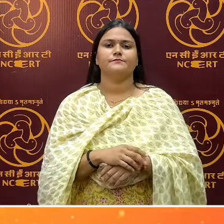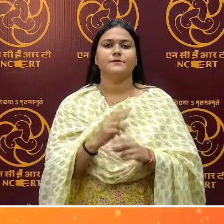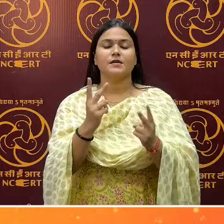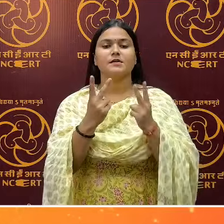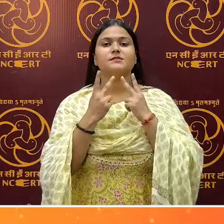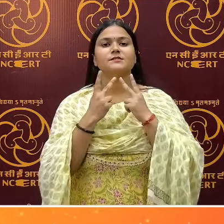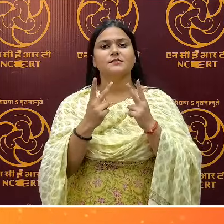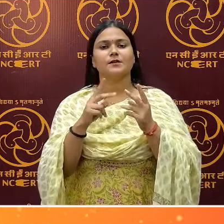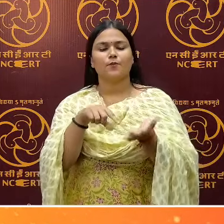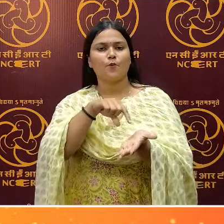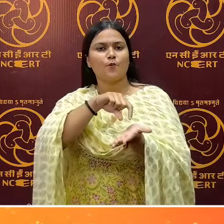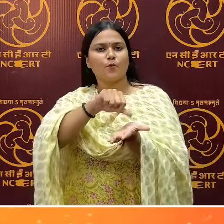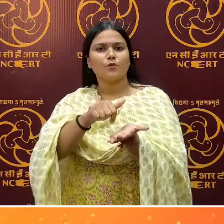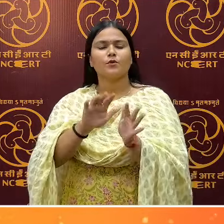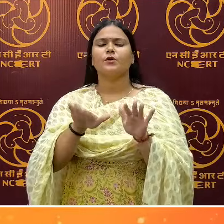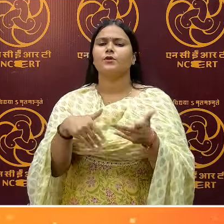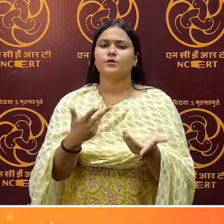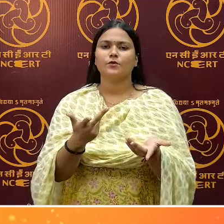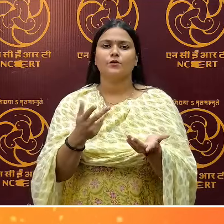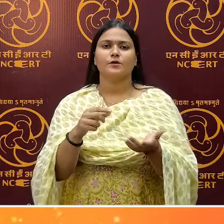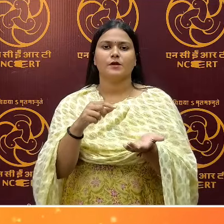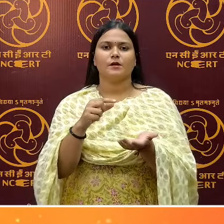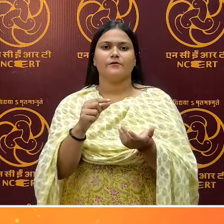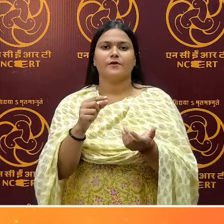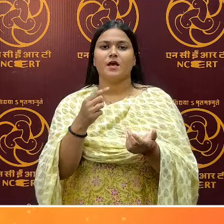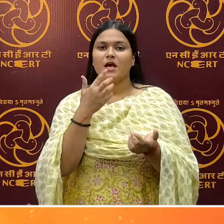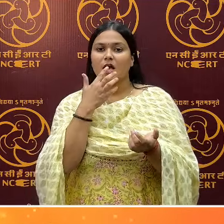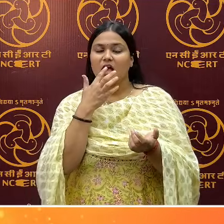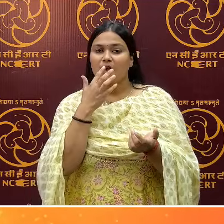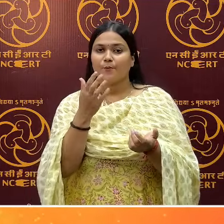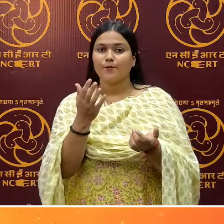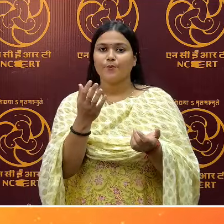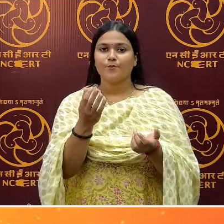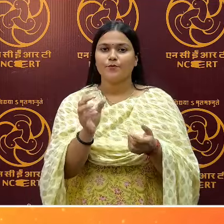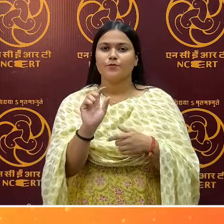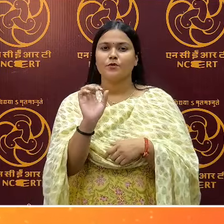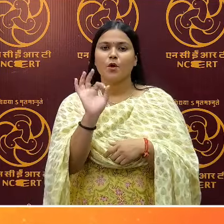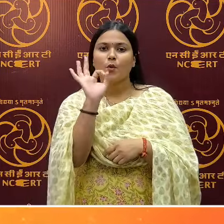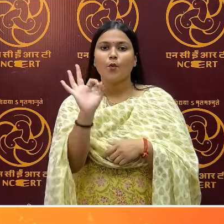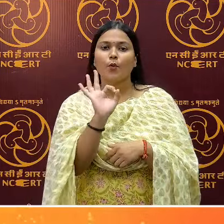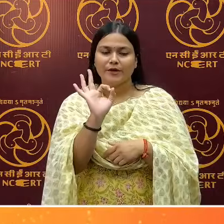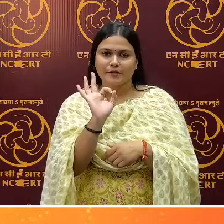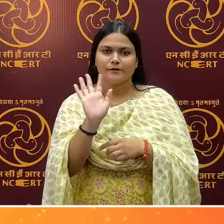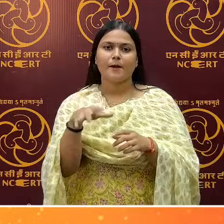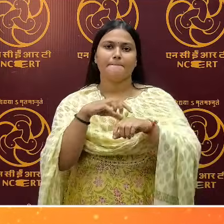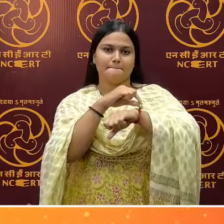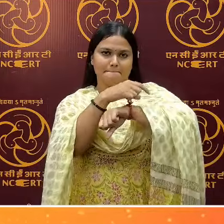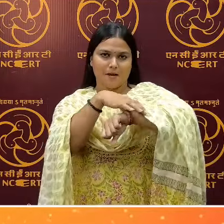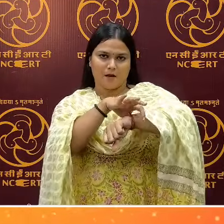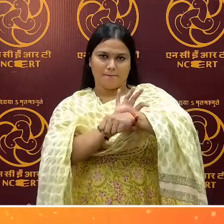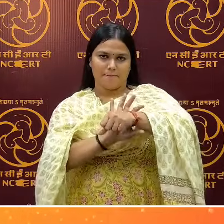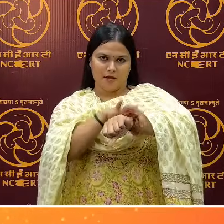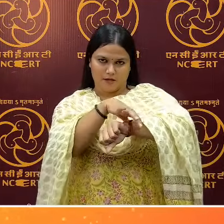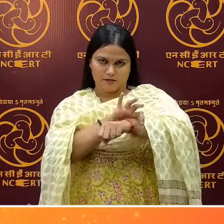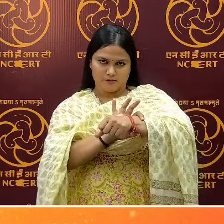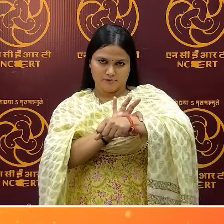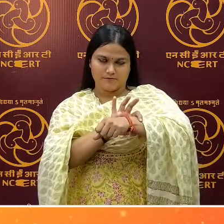they rotate. I have a coin, a bangle,